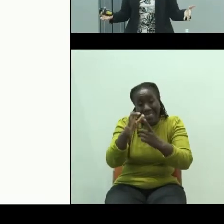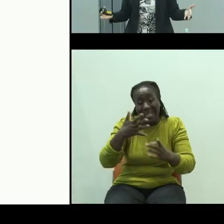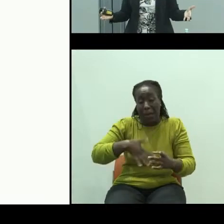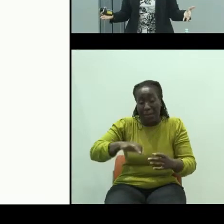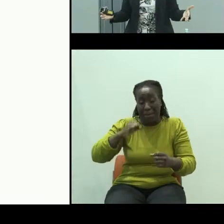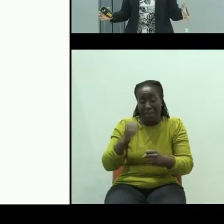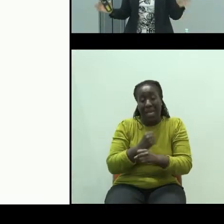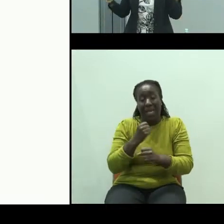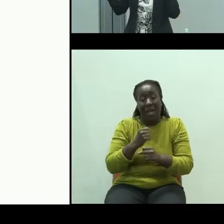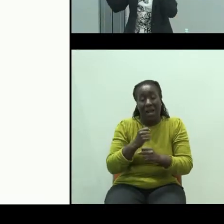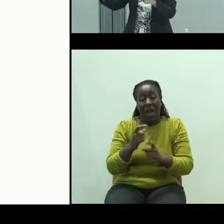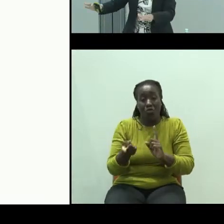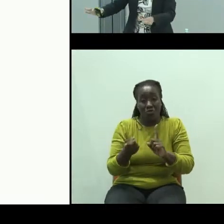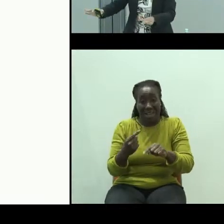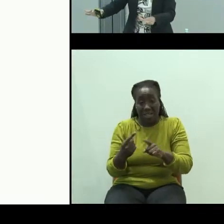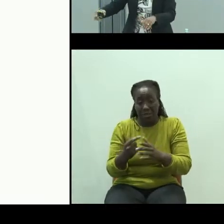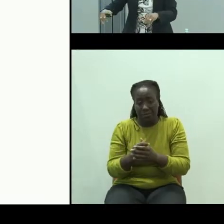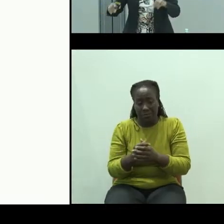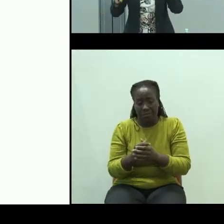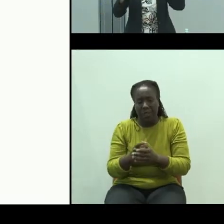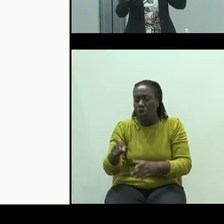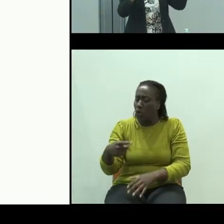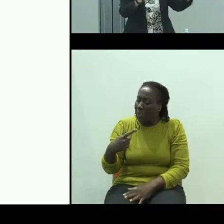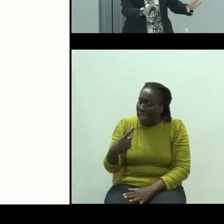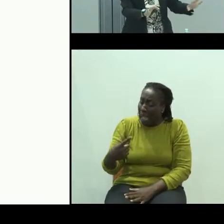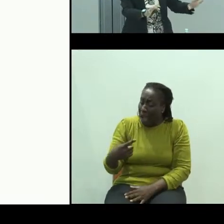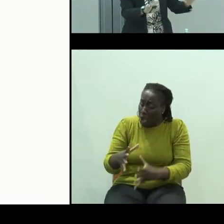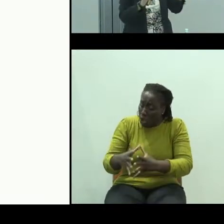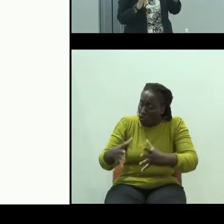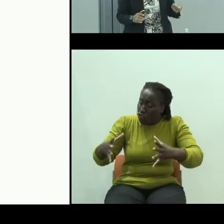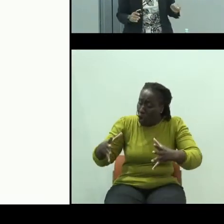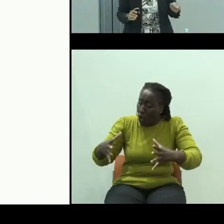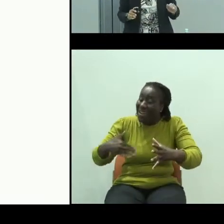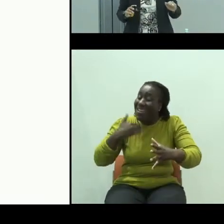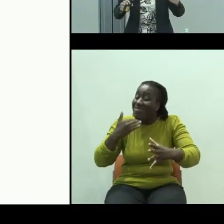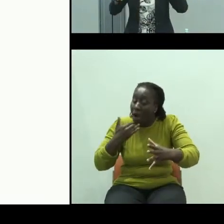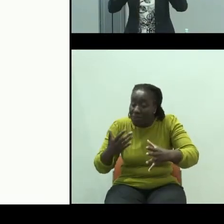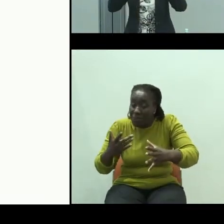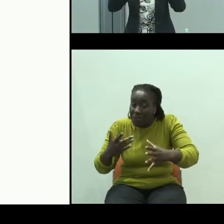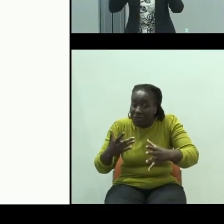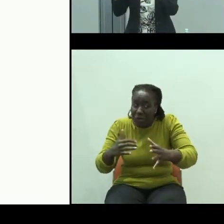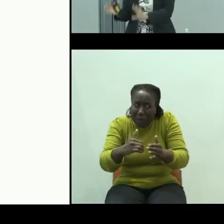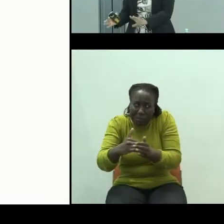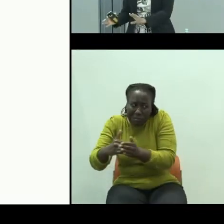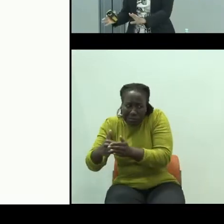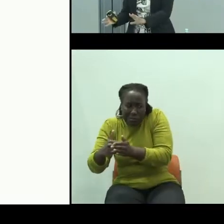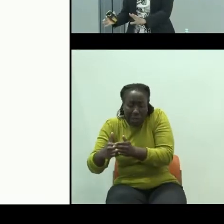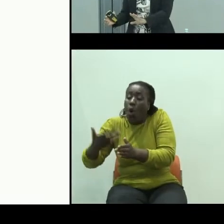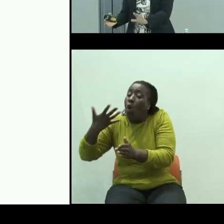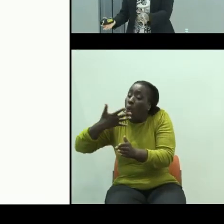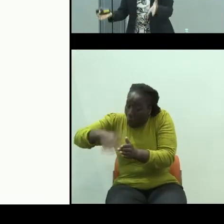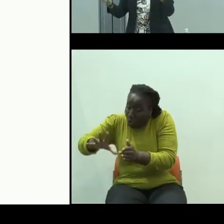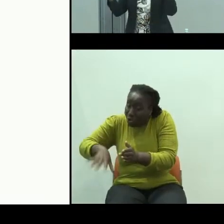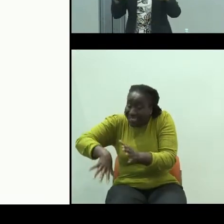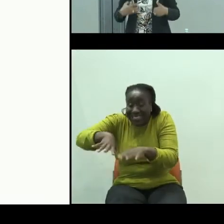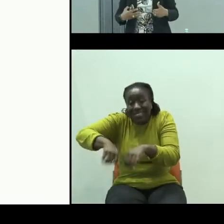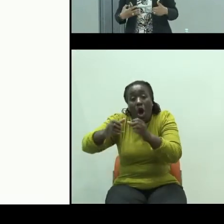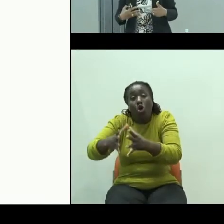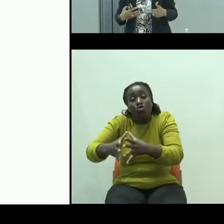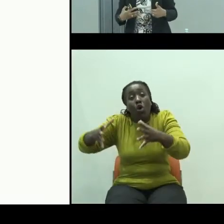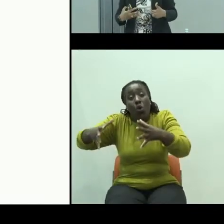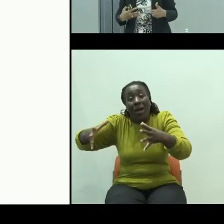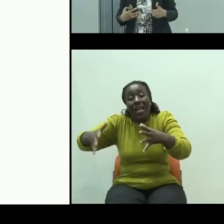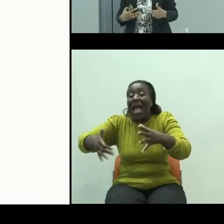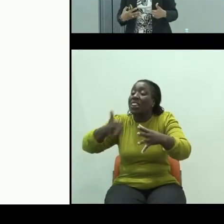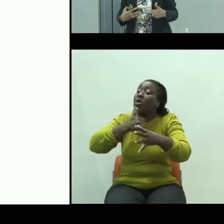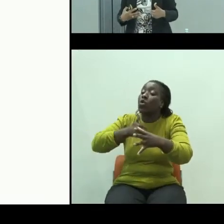point, we want to say, you've grown enough, you've been selfish enough with our carbon, and we're going to have you stop growing and then utilize